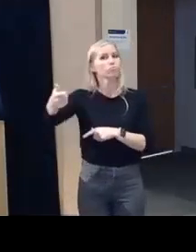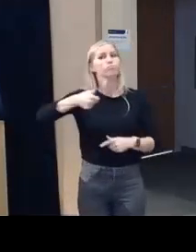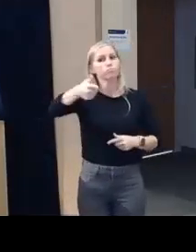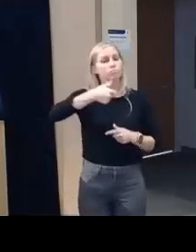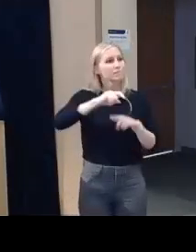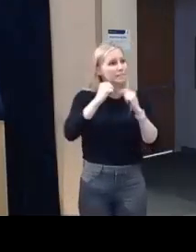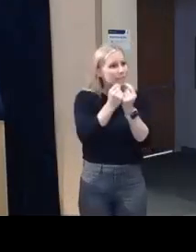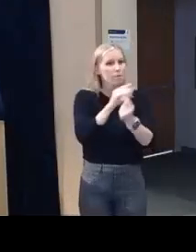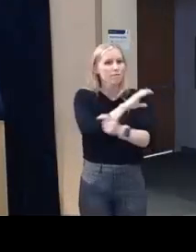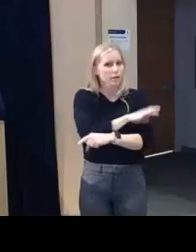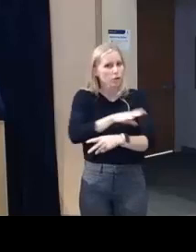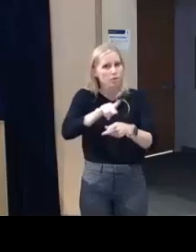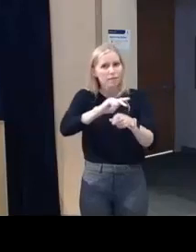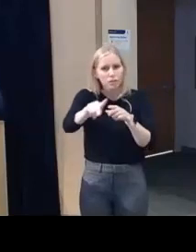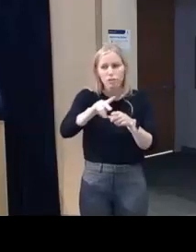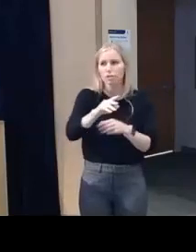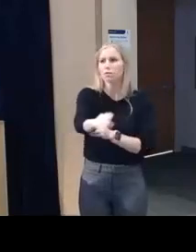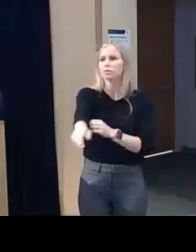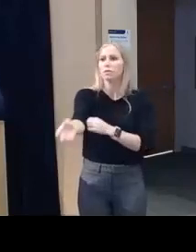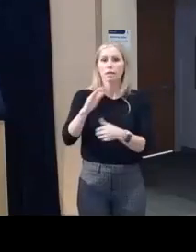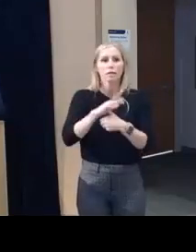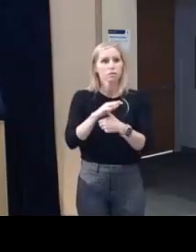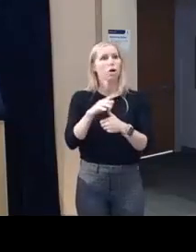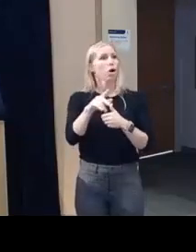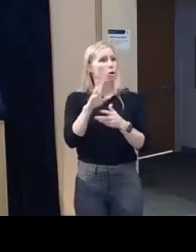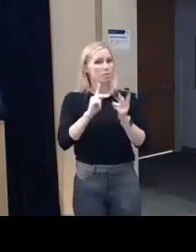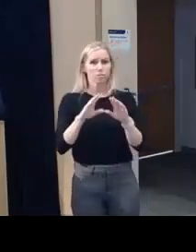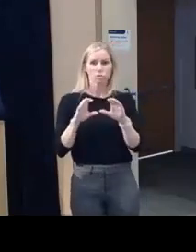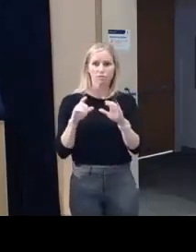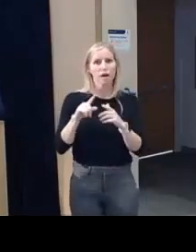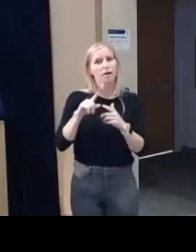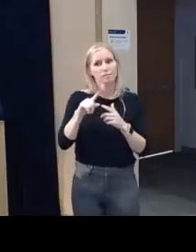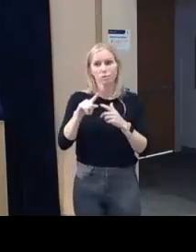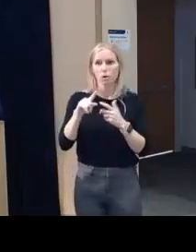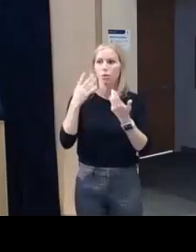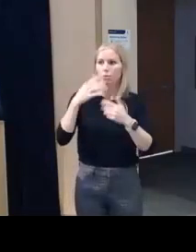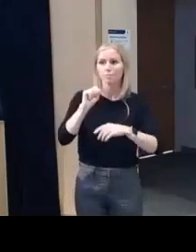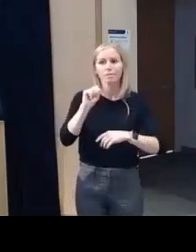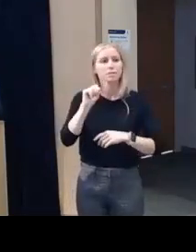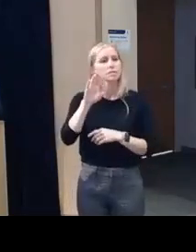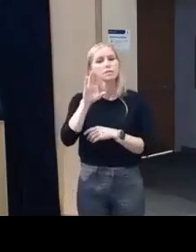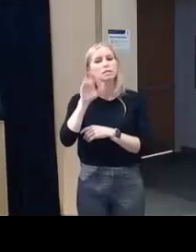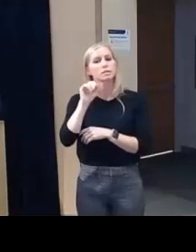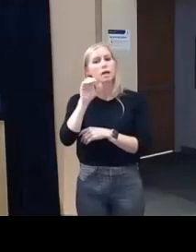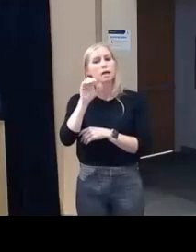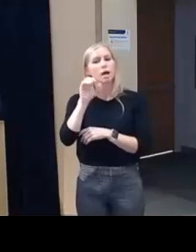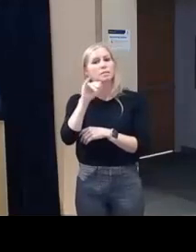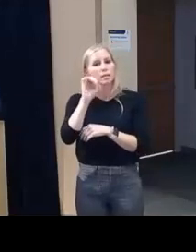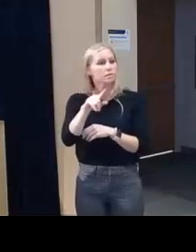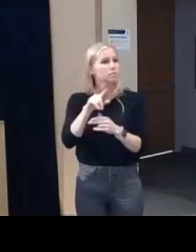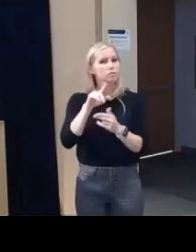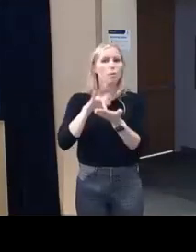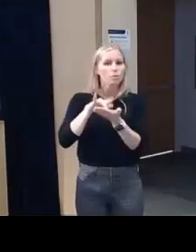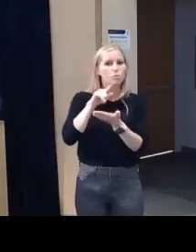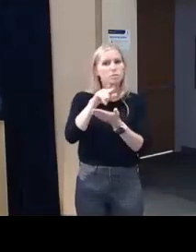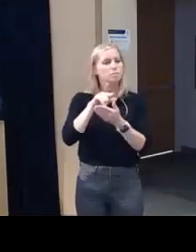CASACs, certified credentialed alcohol and substance abuse counselors. We provide consultation and assessments for